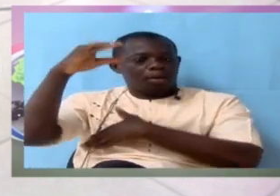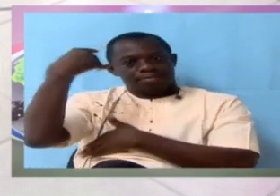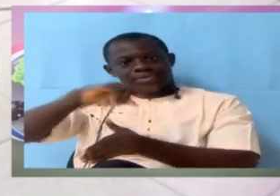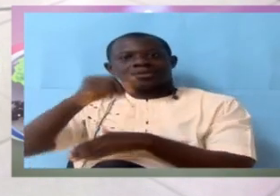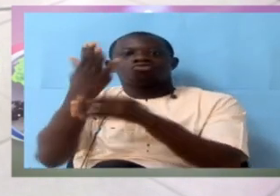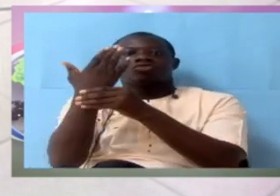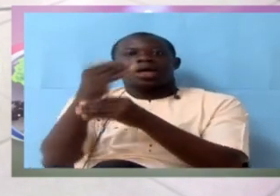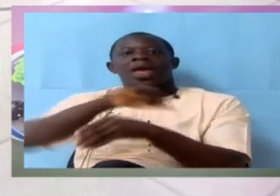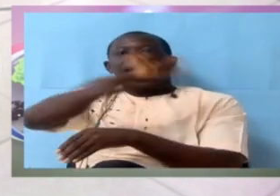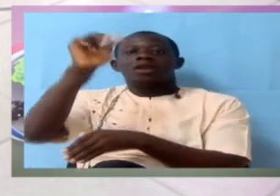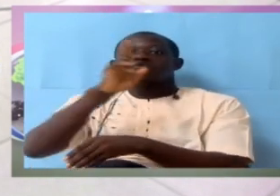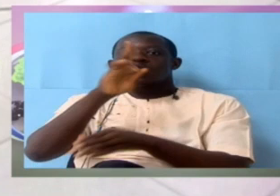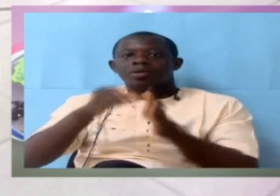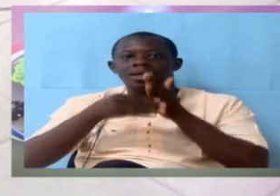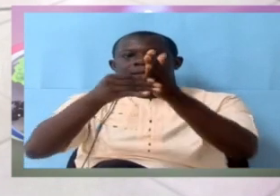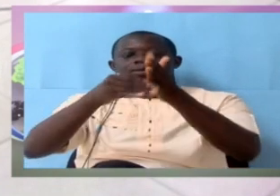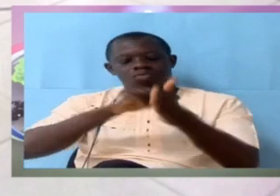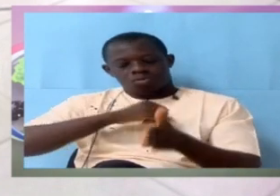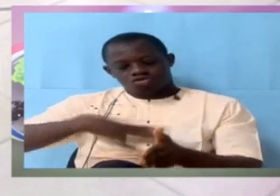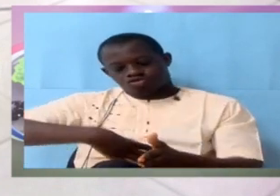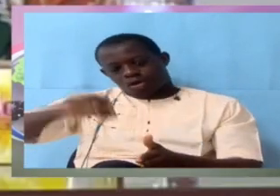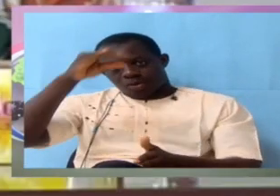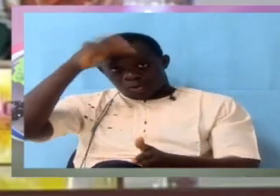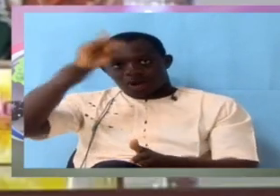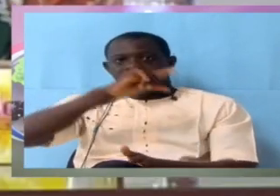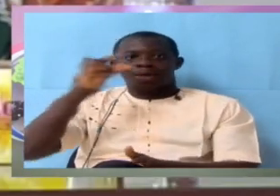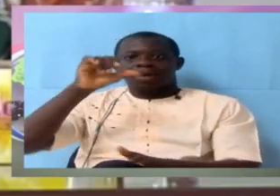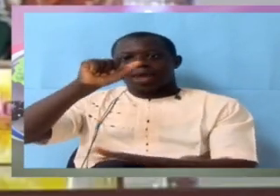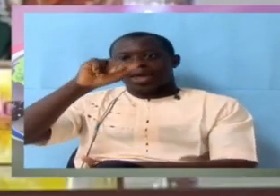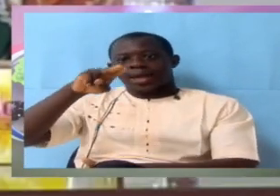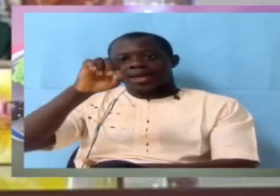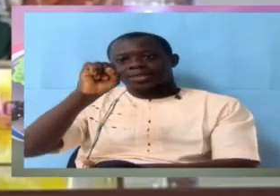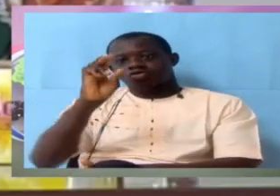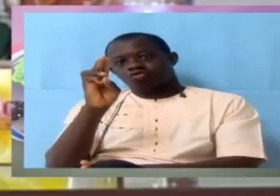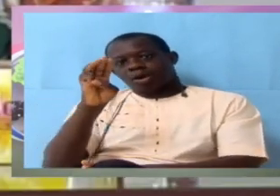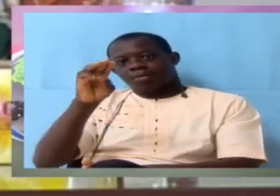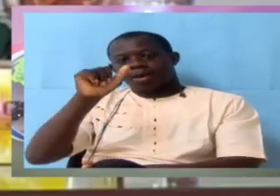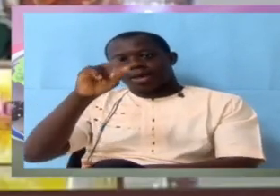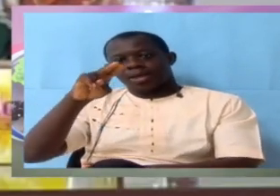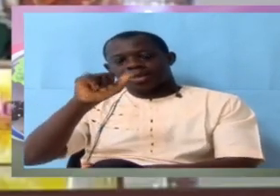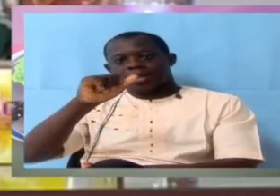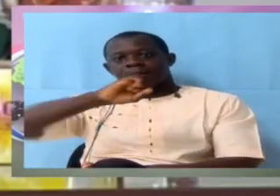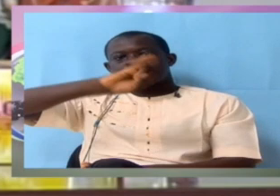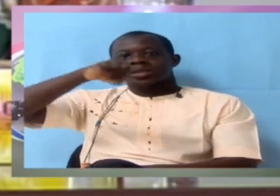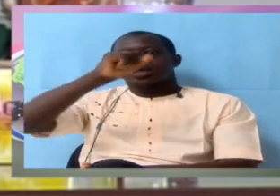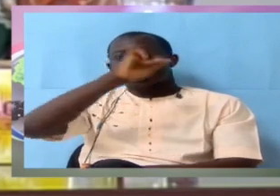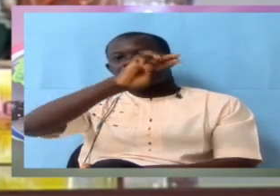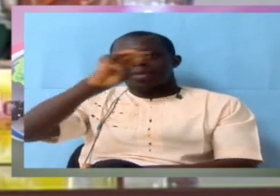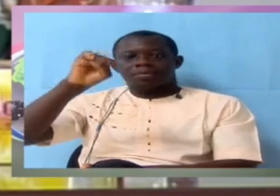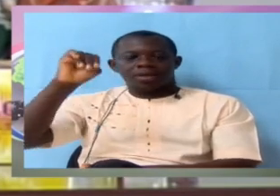led by his son Ansumana Jammeh. Was the president at any time present during this administration of